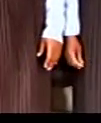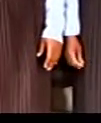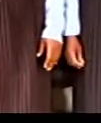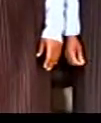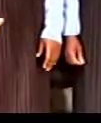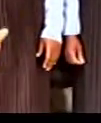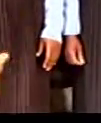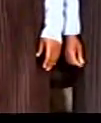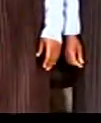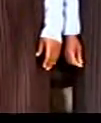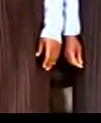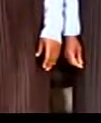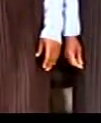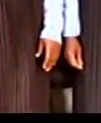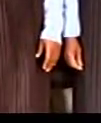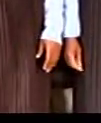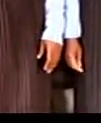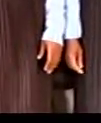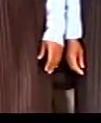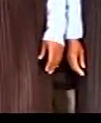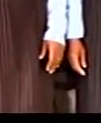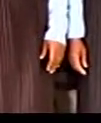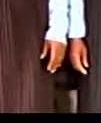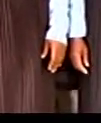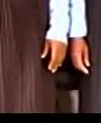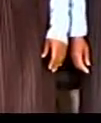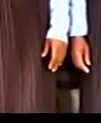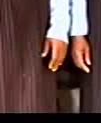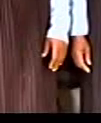call on his name,